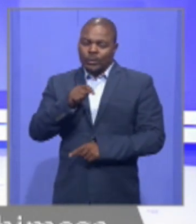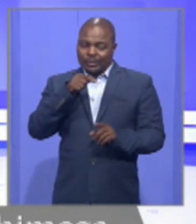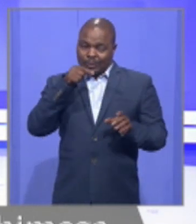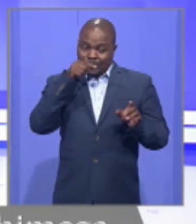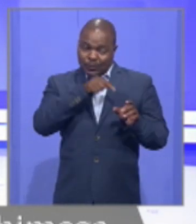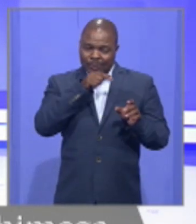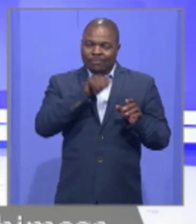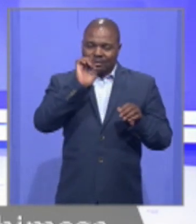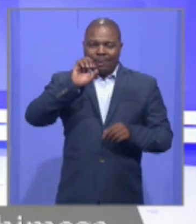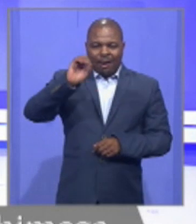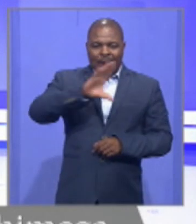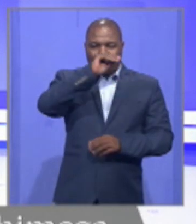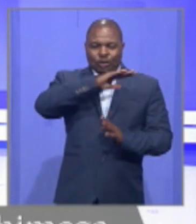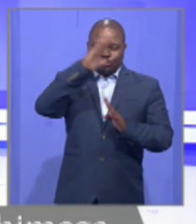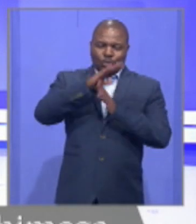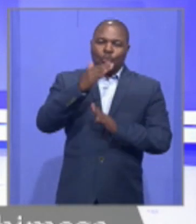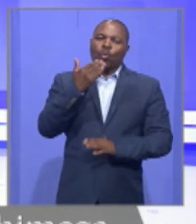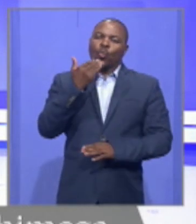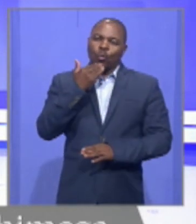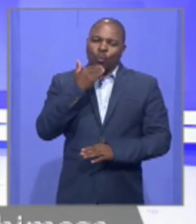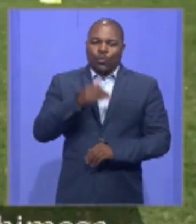tsa nnete tsa Afrika.